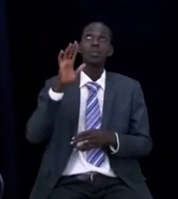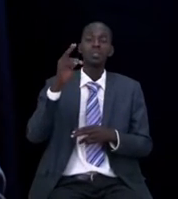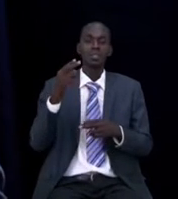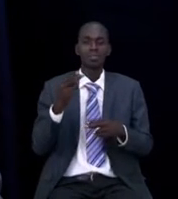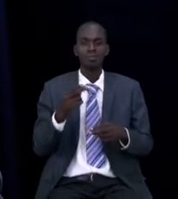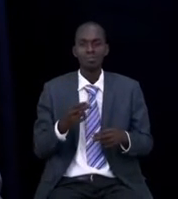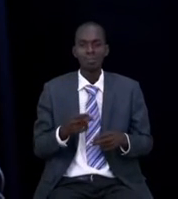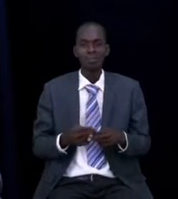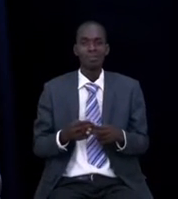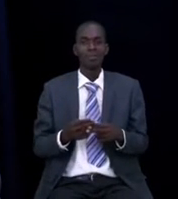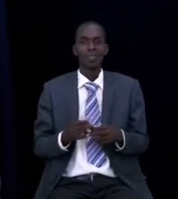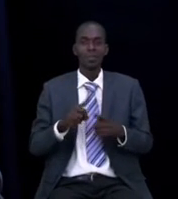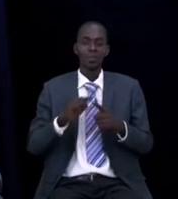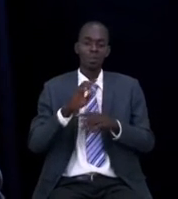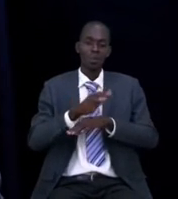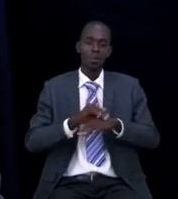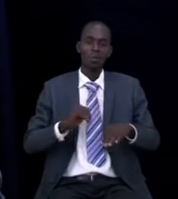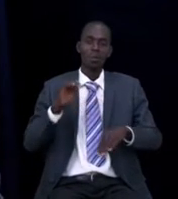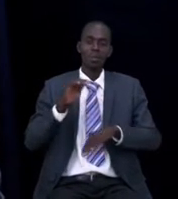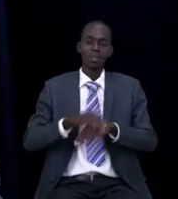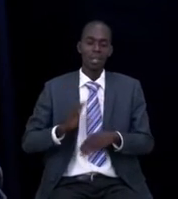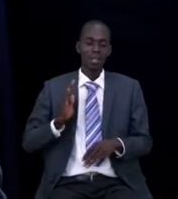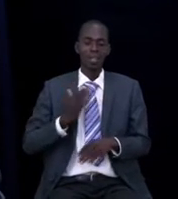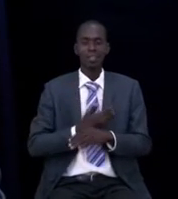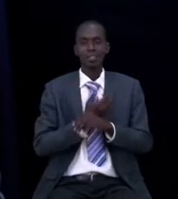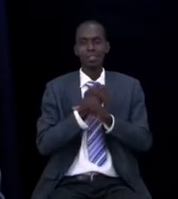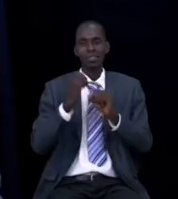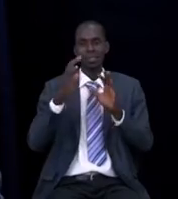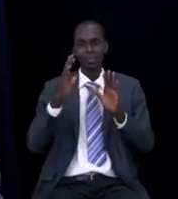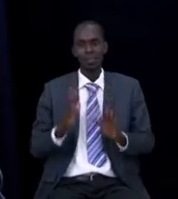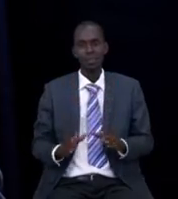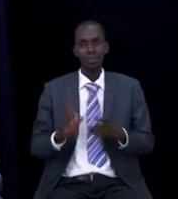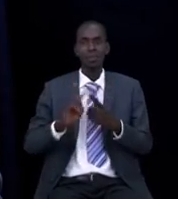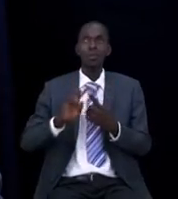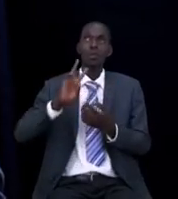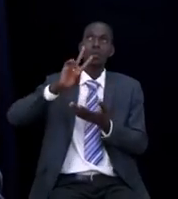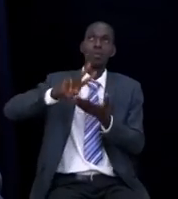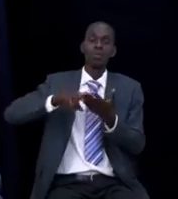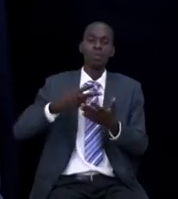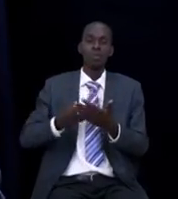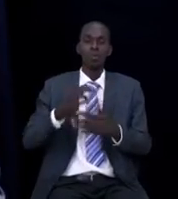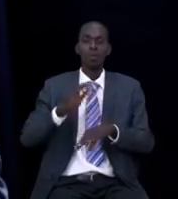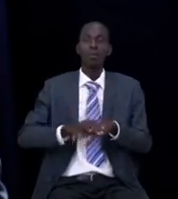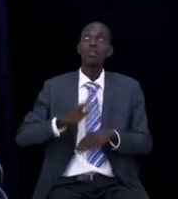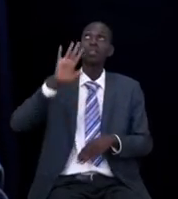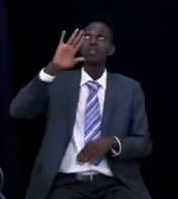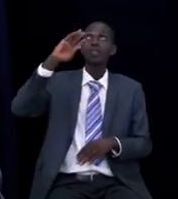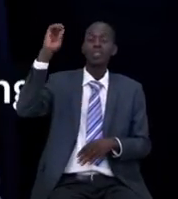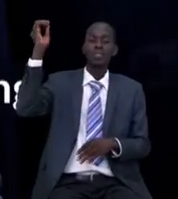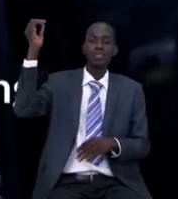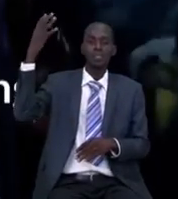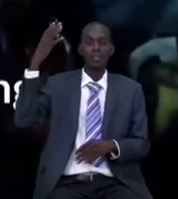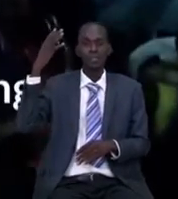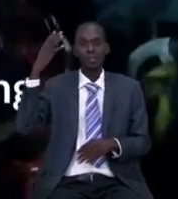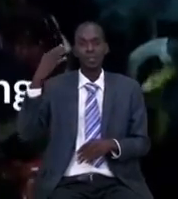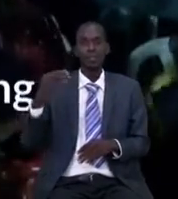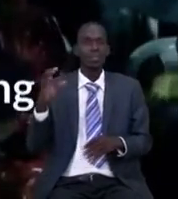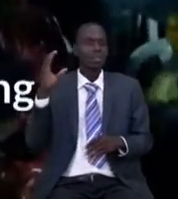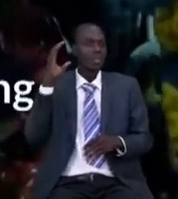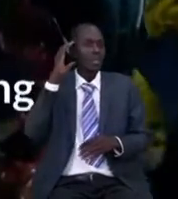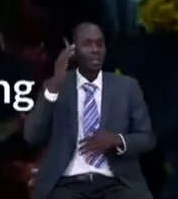name, to call on our Savior, fall on your grace, hear the